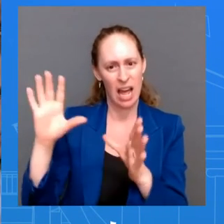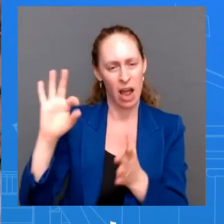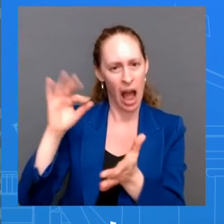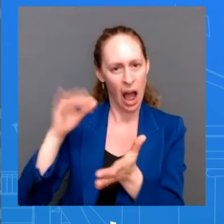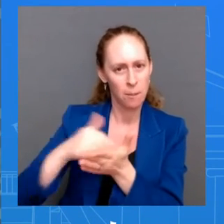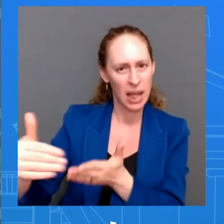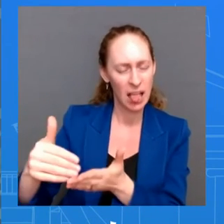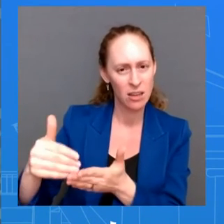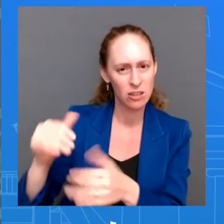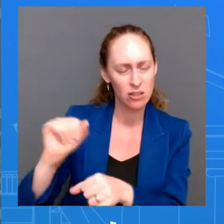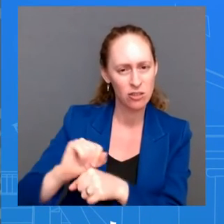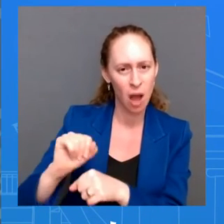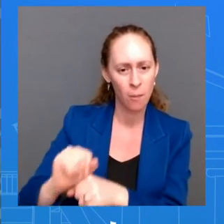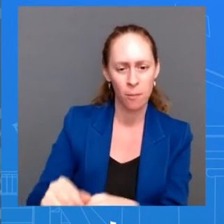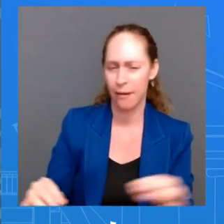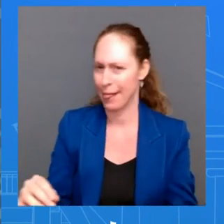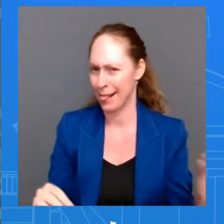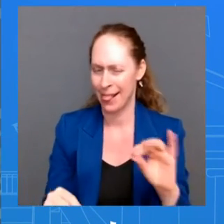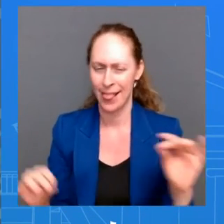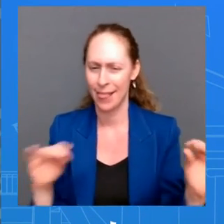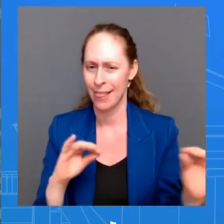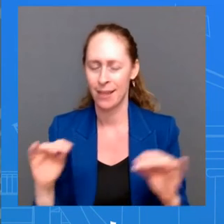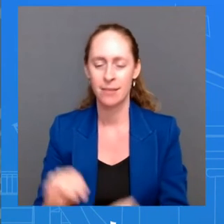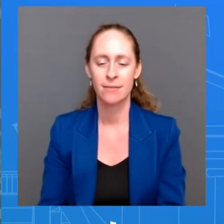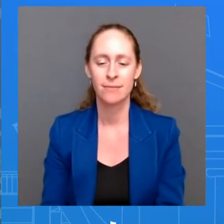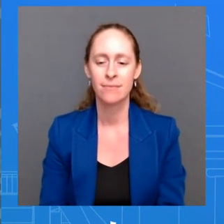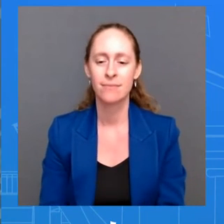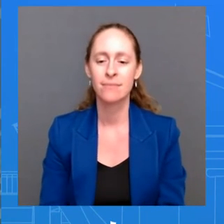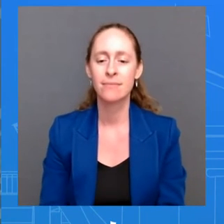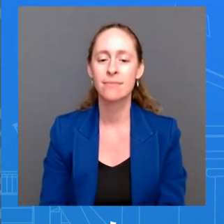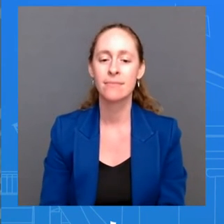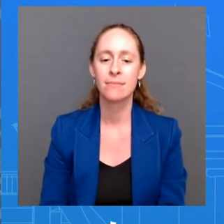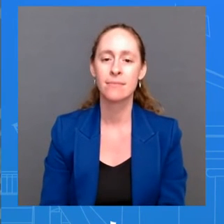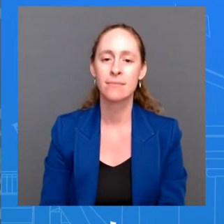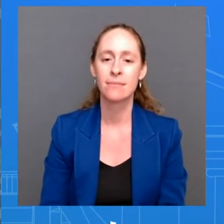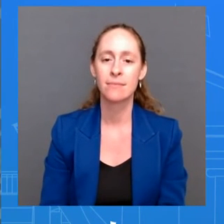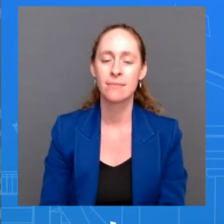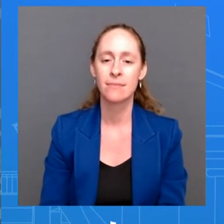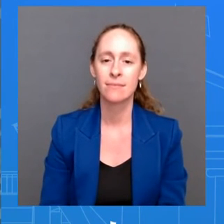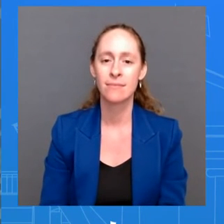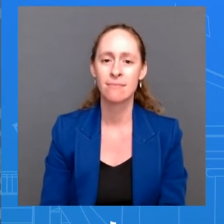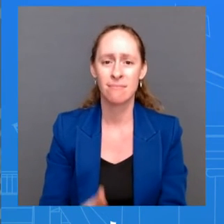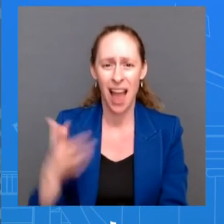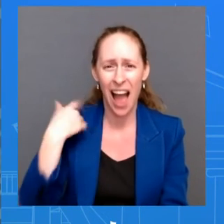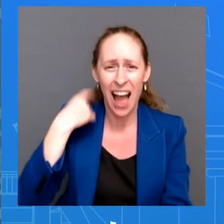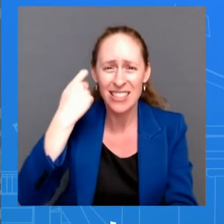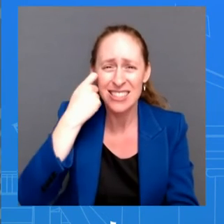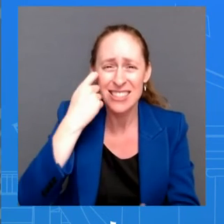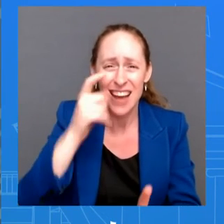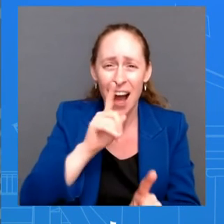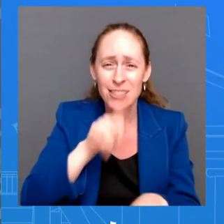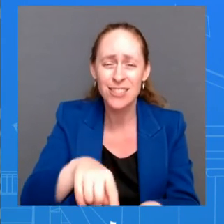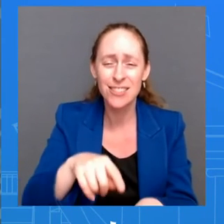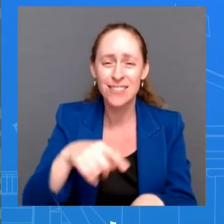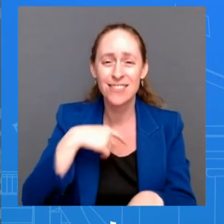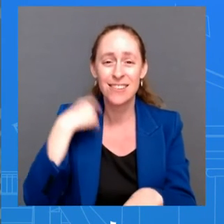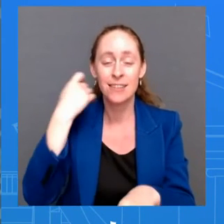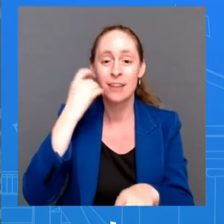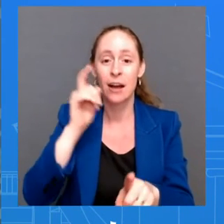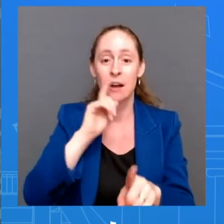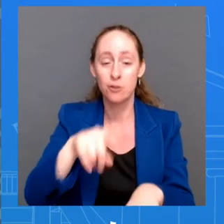we also have created jobs as well, as I just stated. And so that is also very important to note.